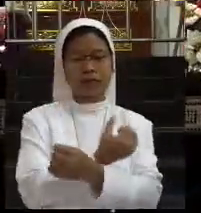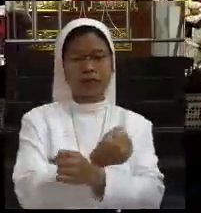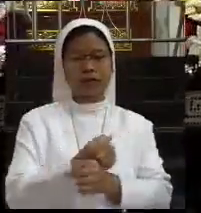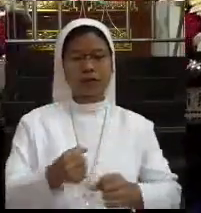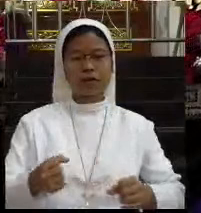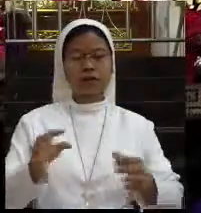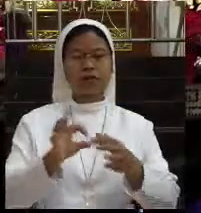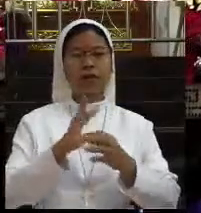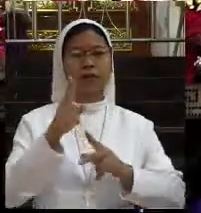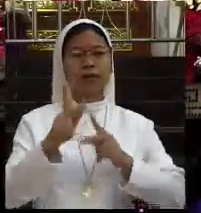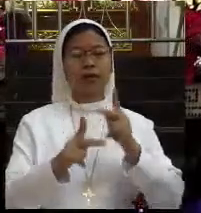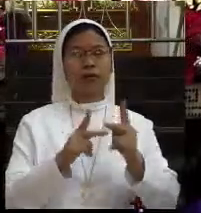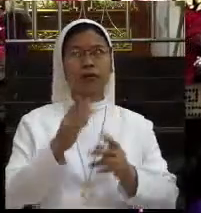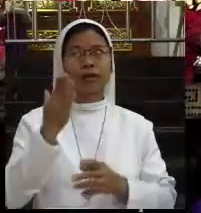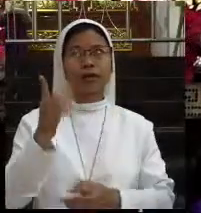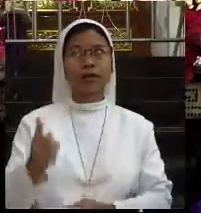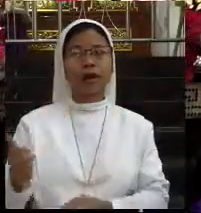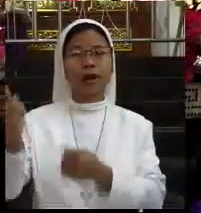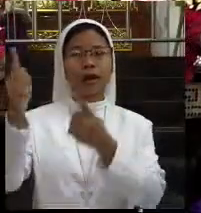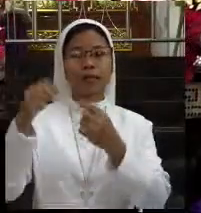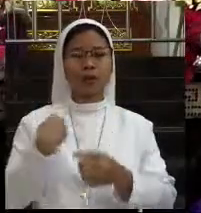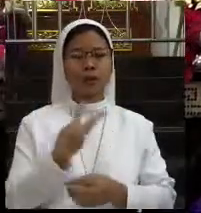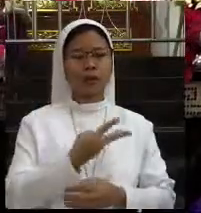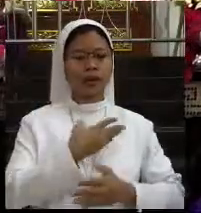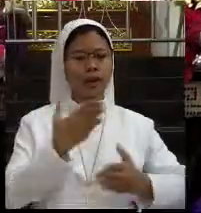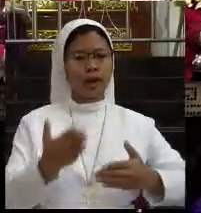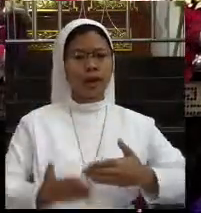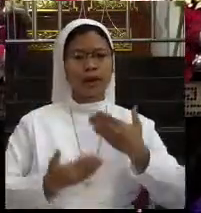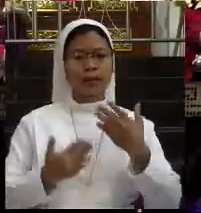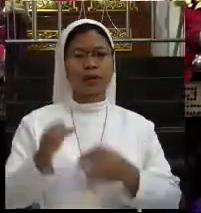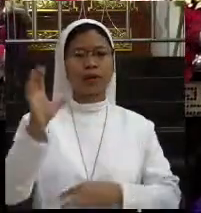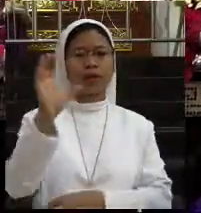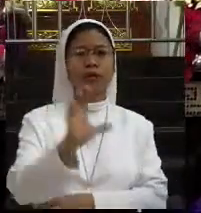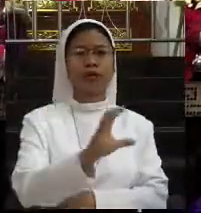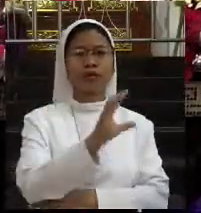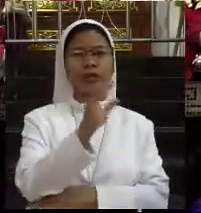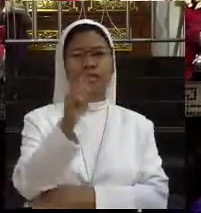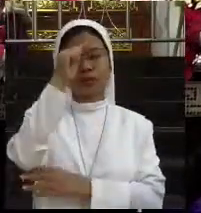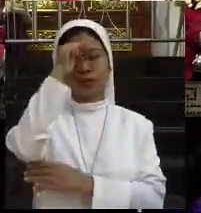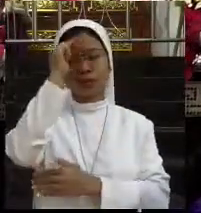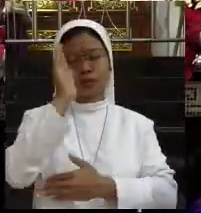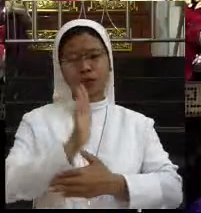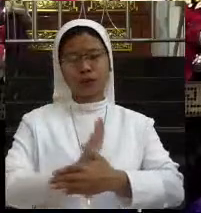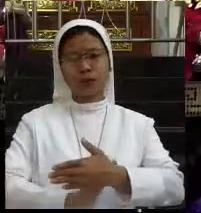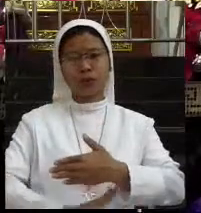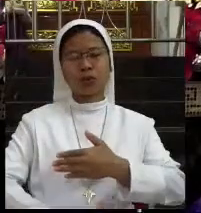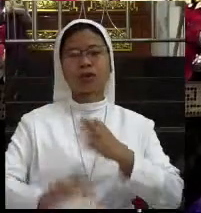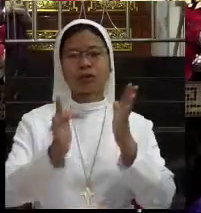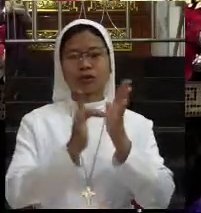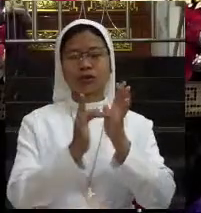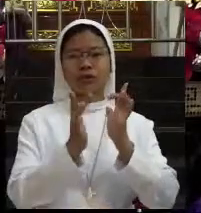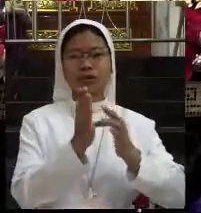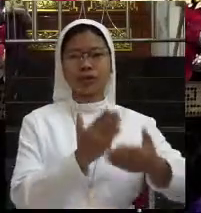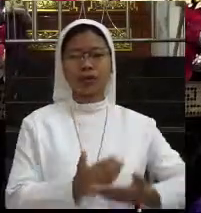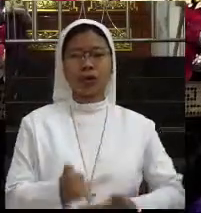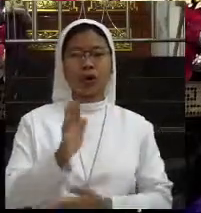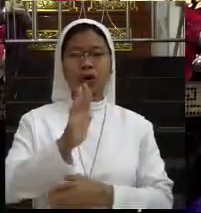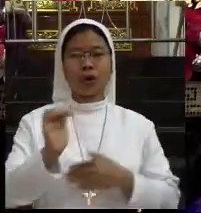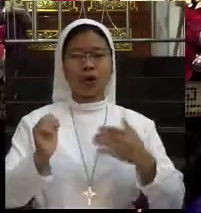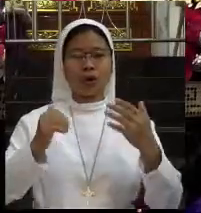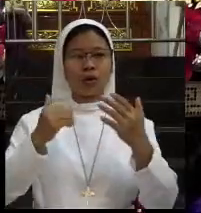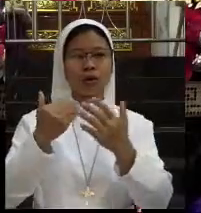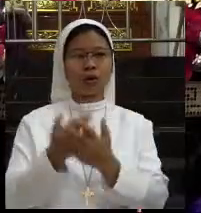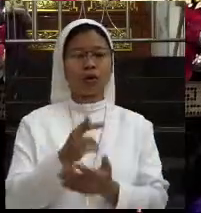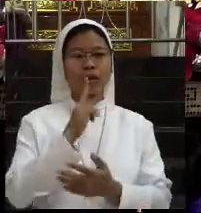katawan. Maugmaan Pasko sa pagkamundag ng Diyos, gabos magdurulog